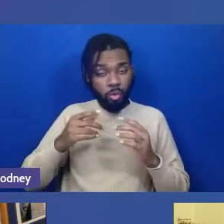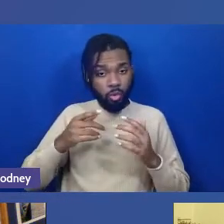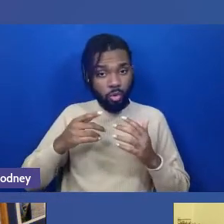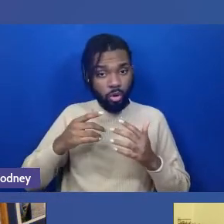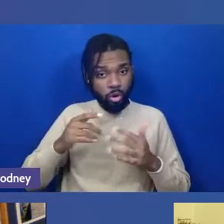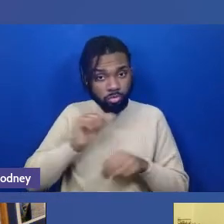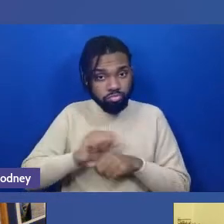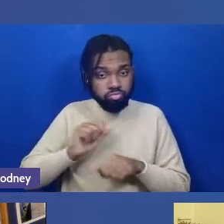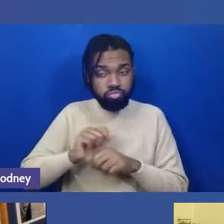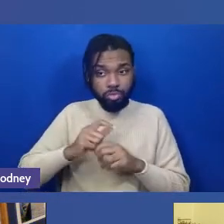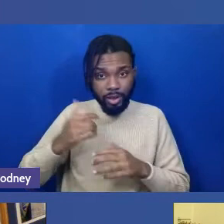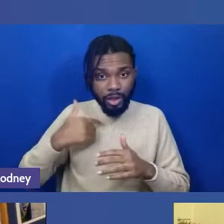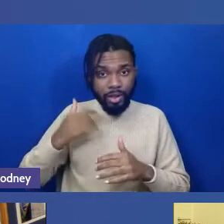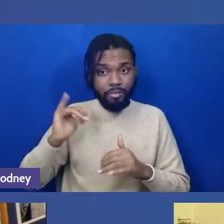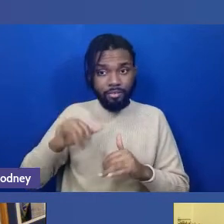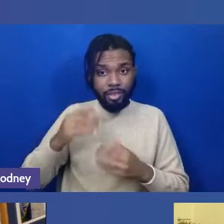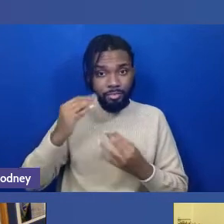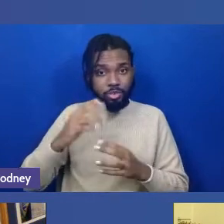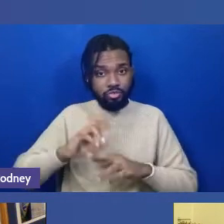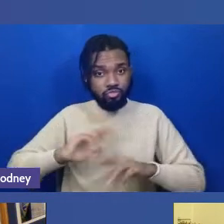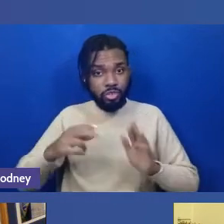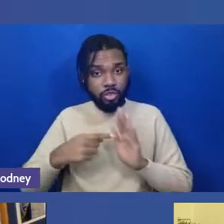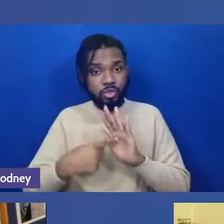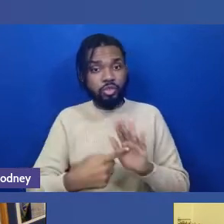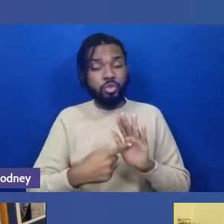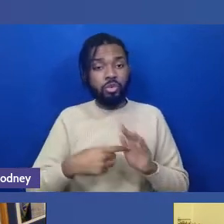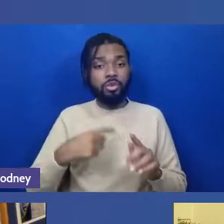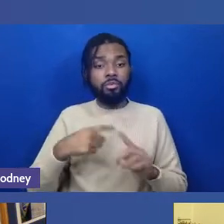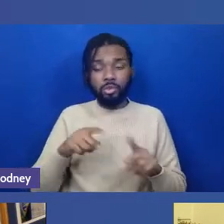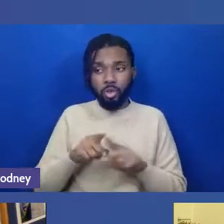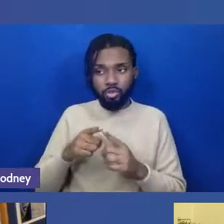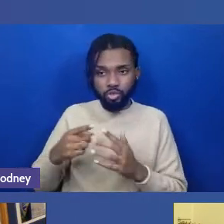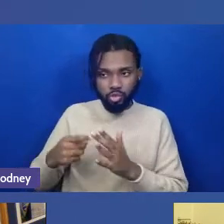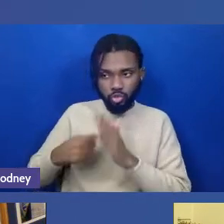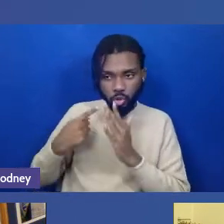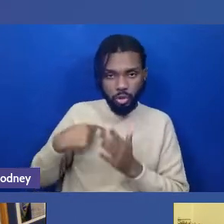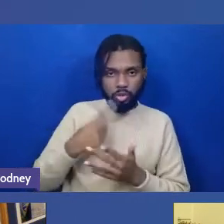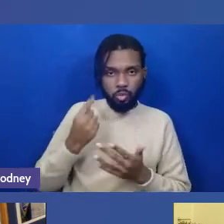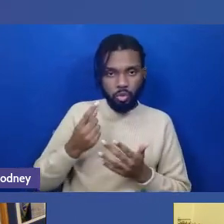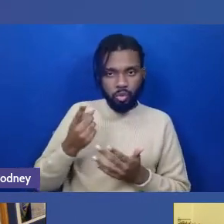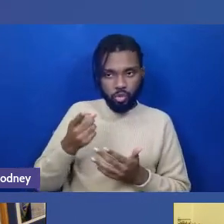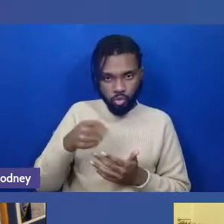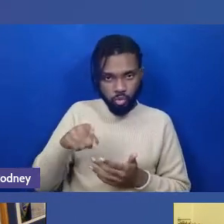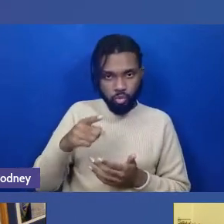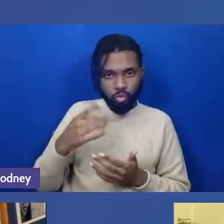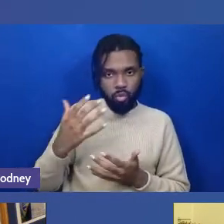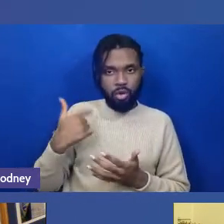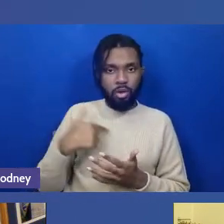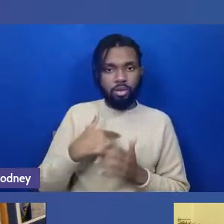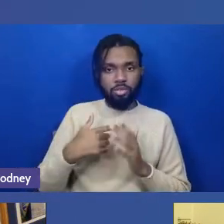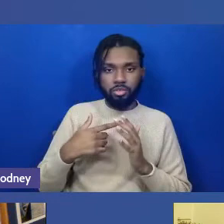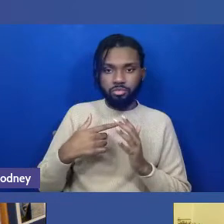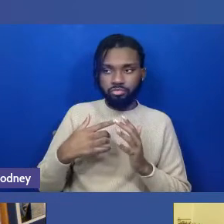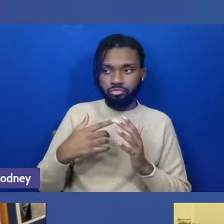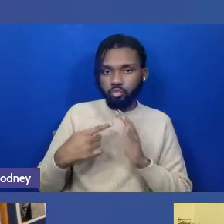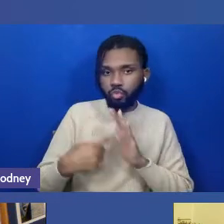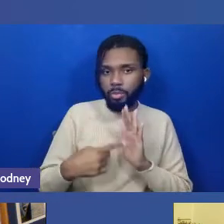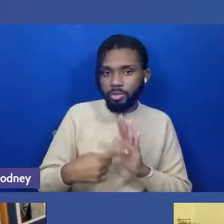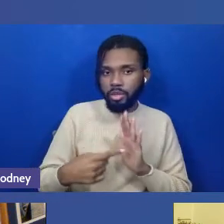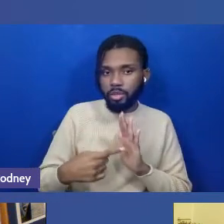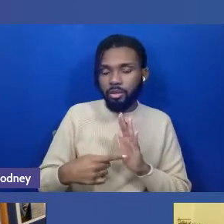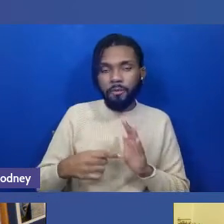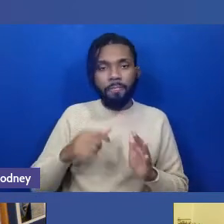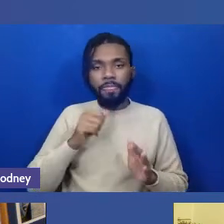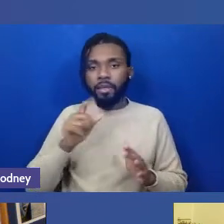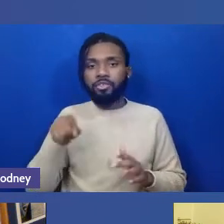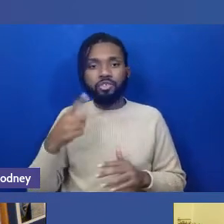having them be what it is you want represented, you know, not having it just be, you know, what you were able to